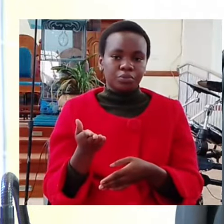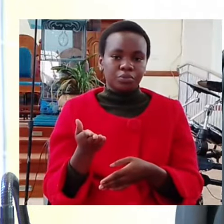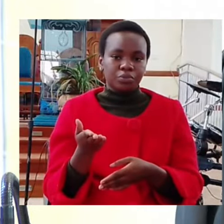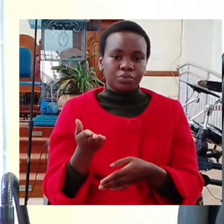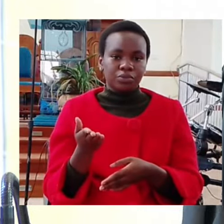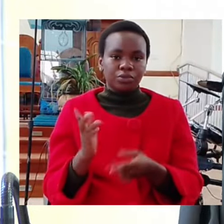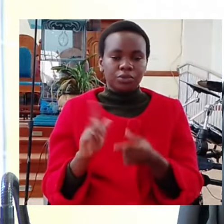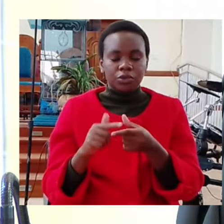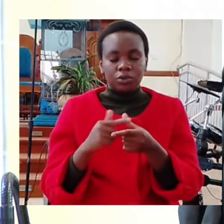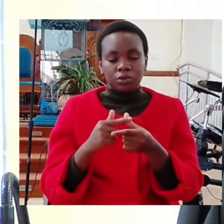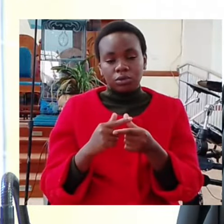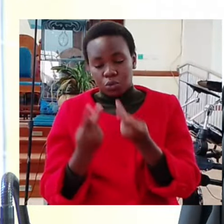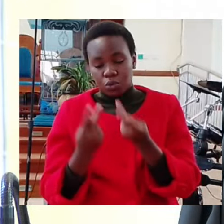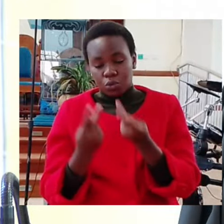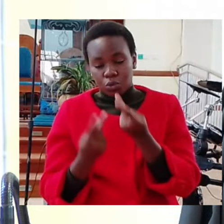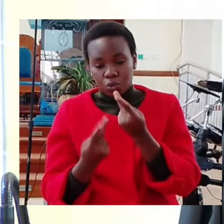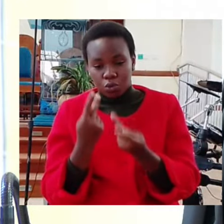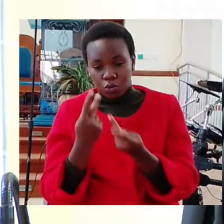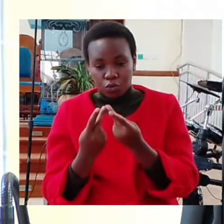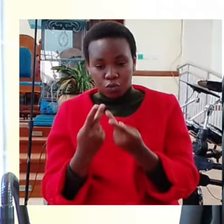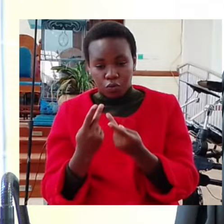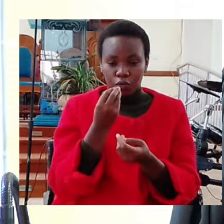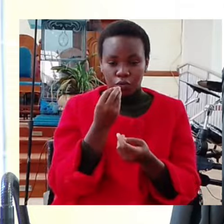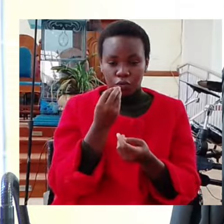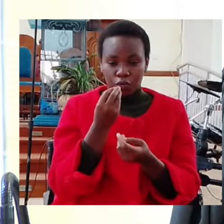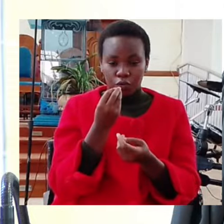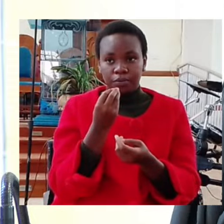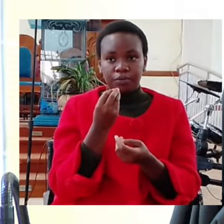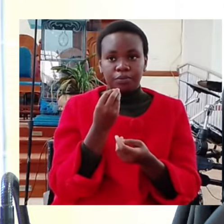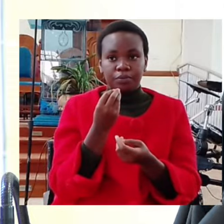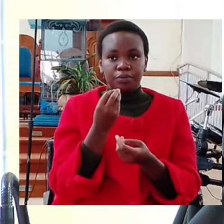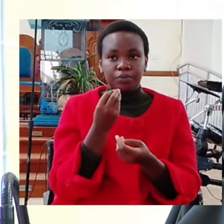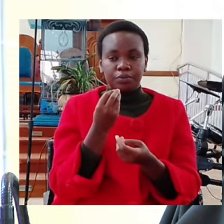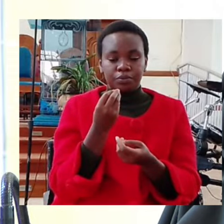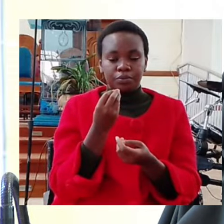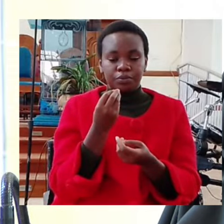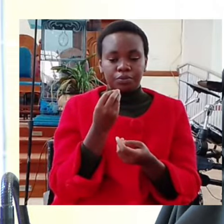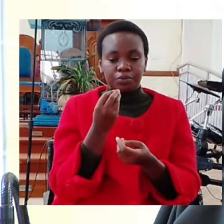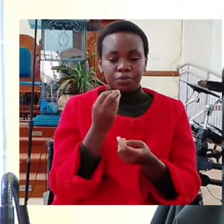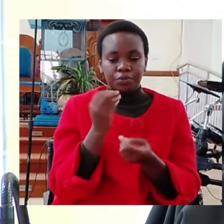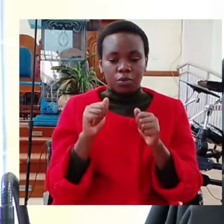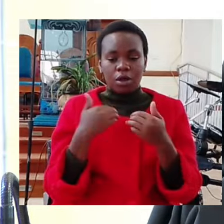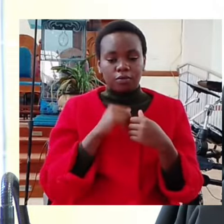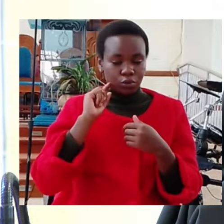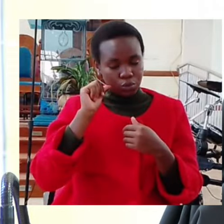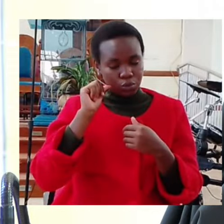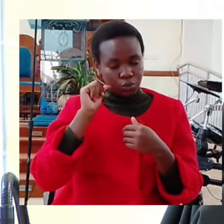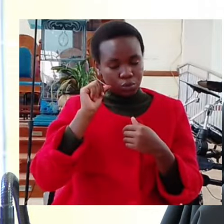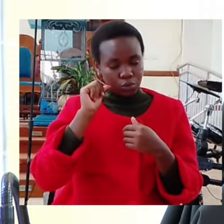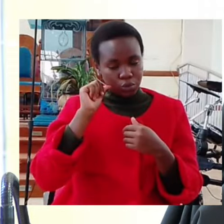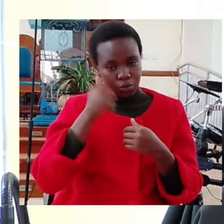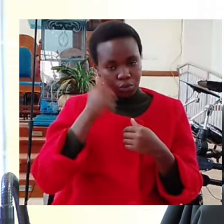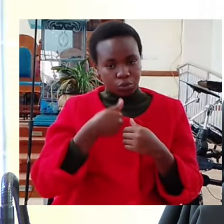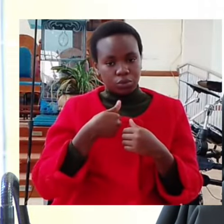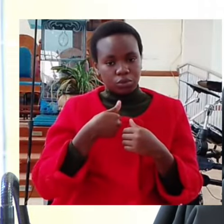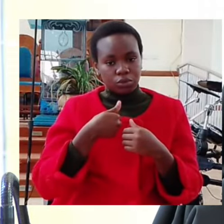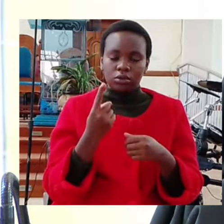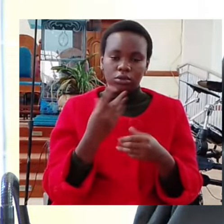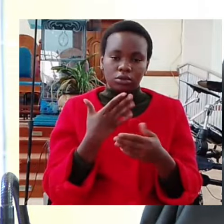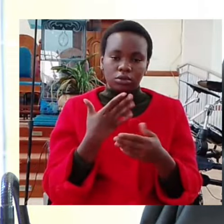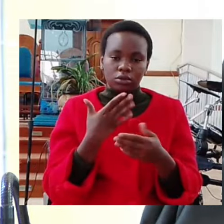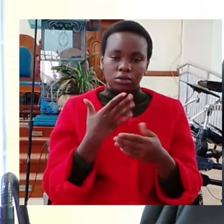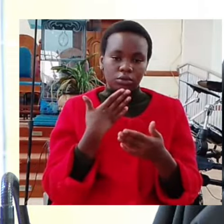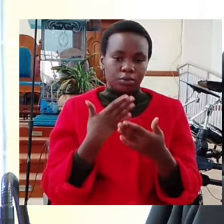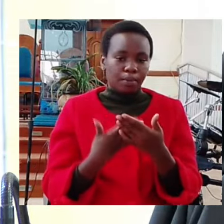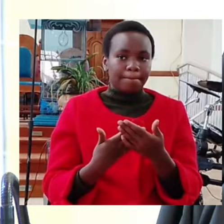yotiko wakuga lere ashie doroshube. Ona lere ashie na shameka gatea. Ugaga.